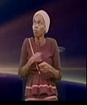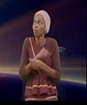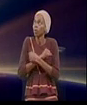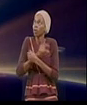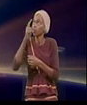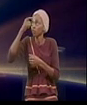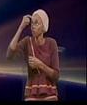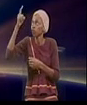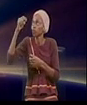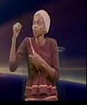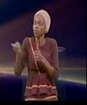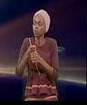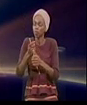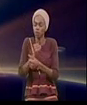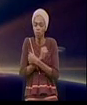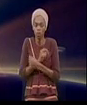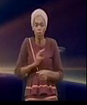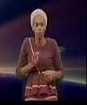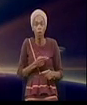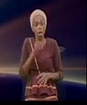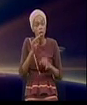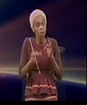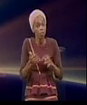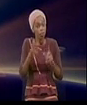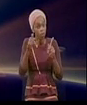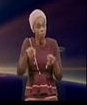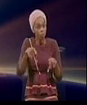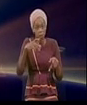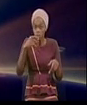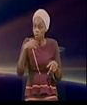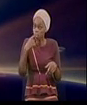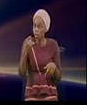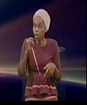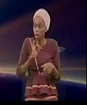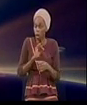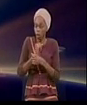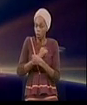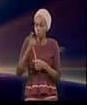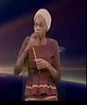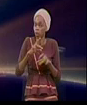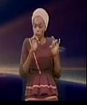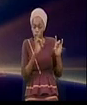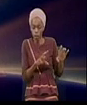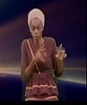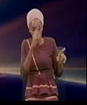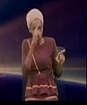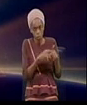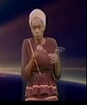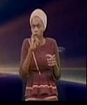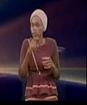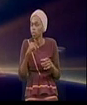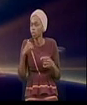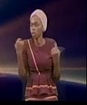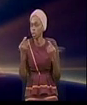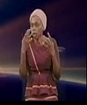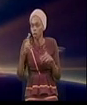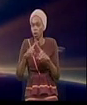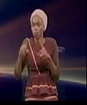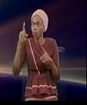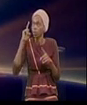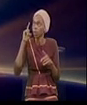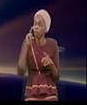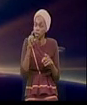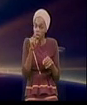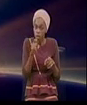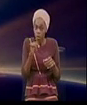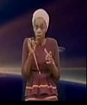us. If a man say, I love God, and hateth his brother, he is a liar. For he that loveth not his